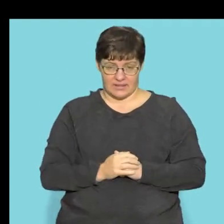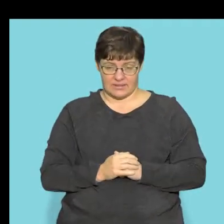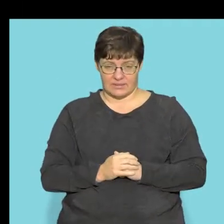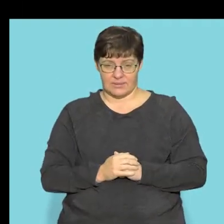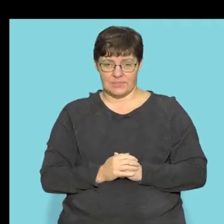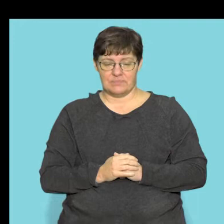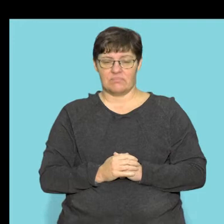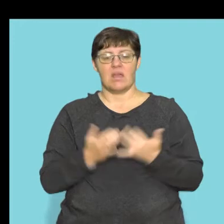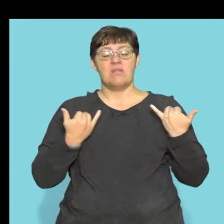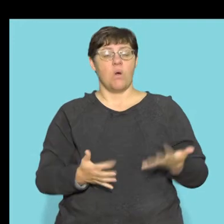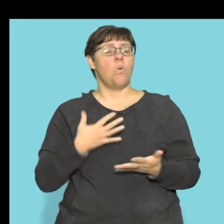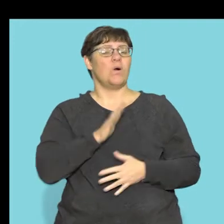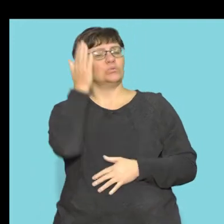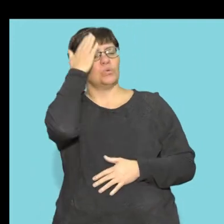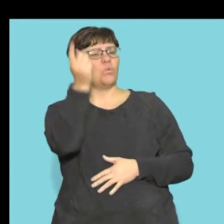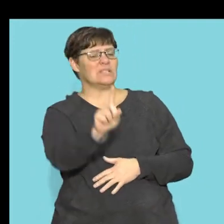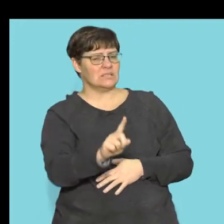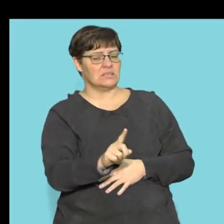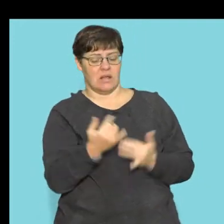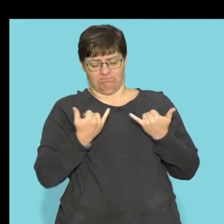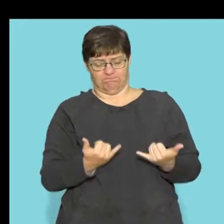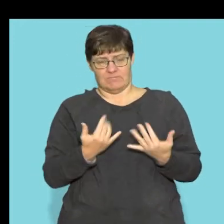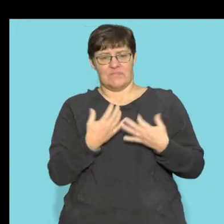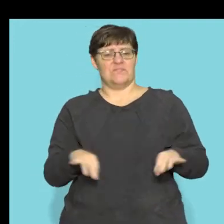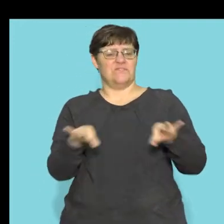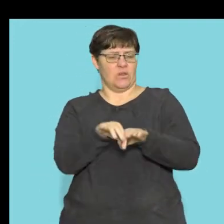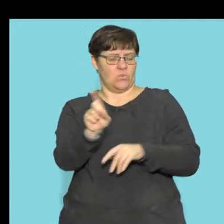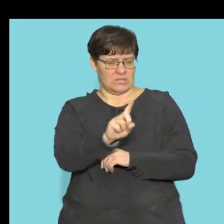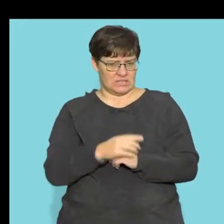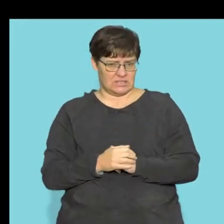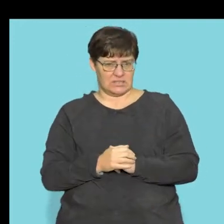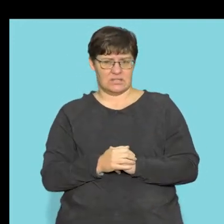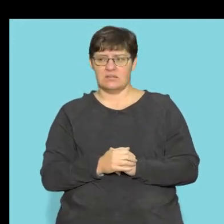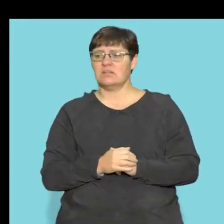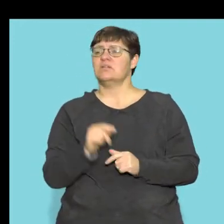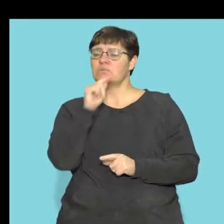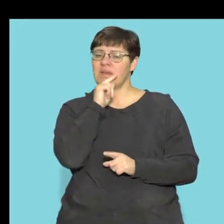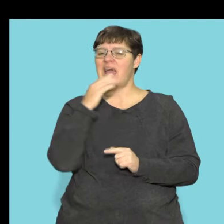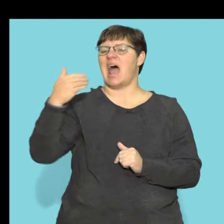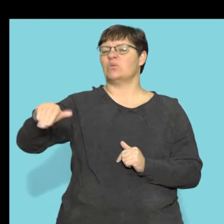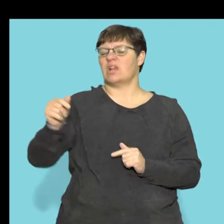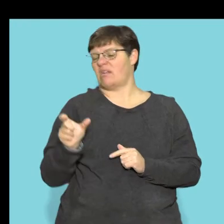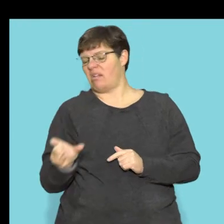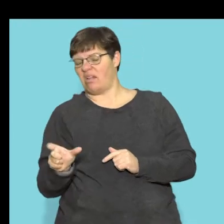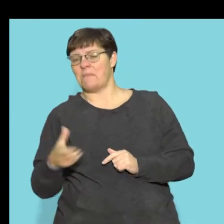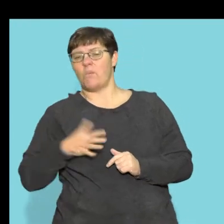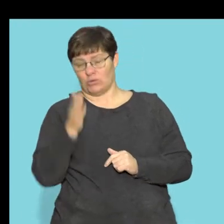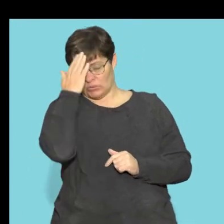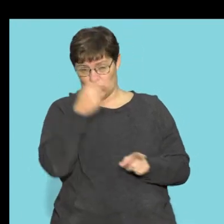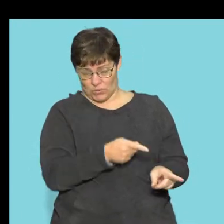I, right? Now I want to know what is the present value. So present value is the same as the concept of an outstanding balance,